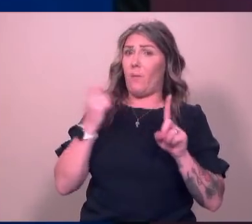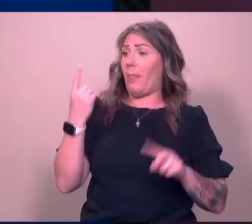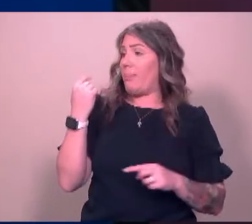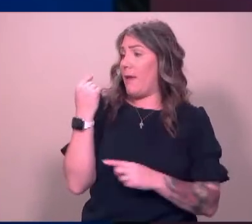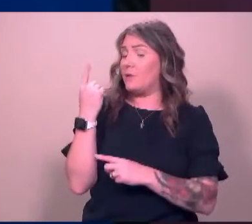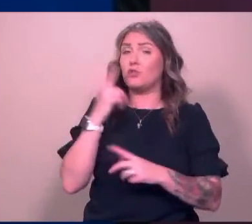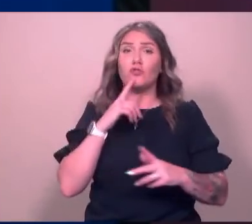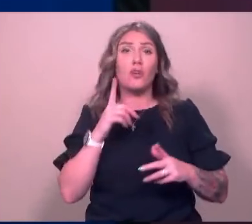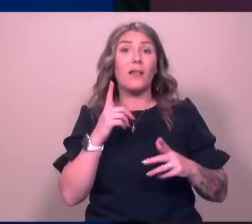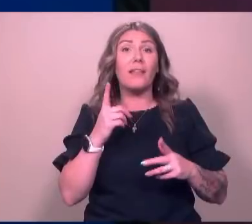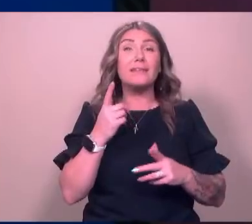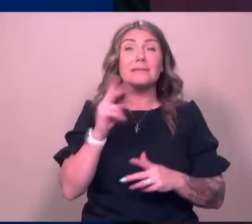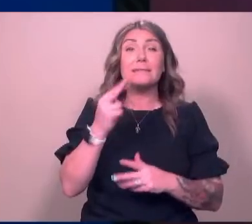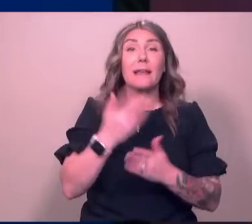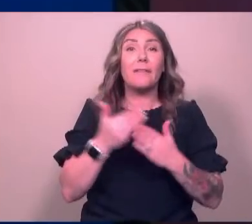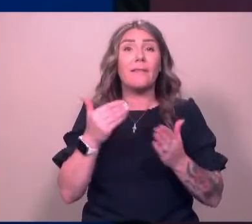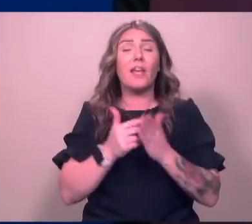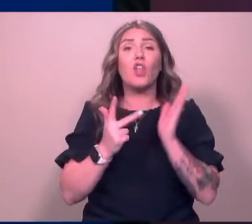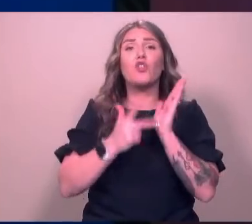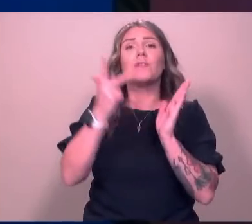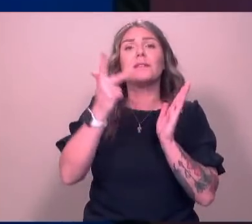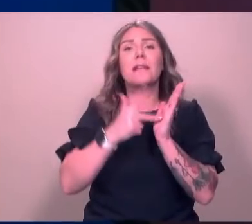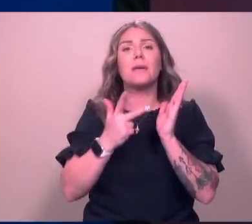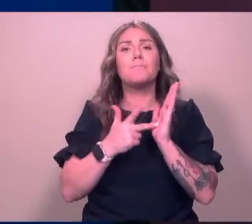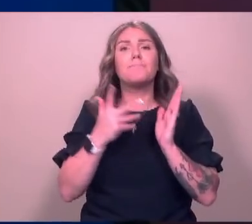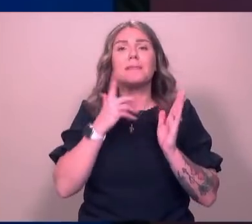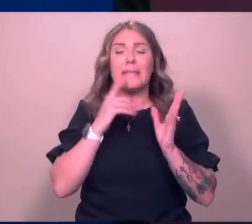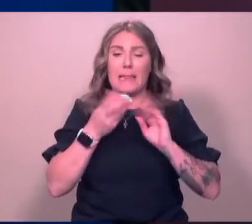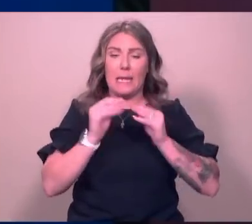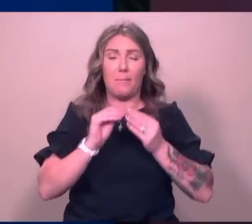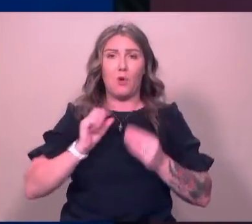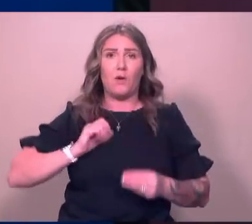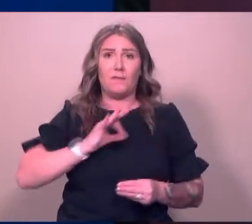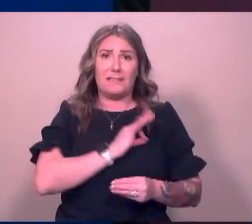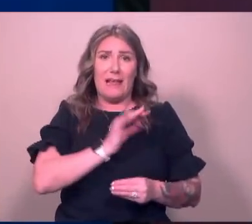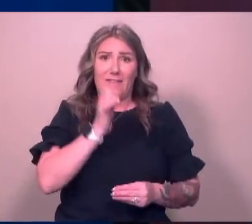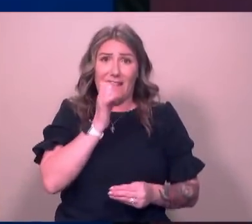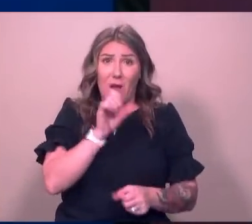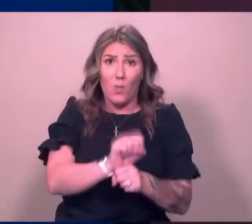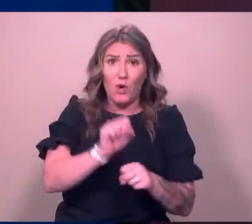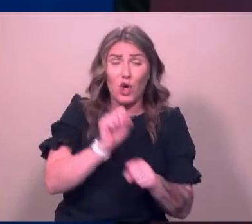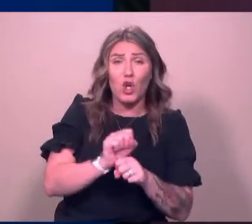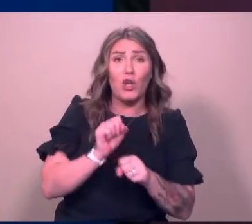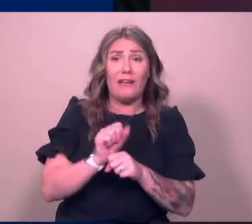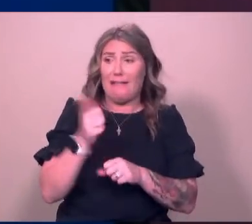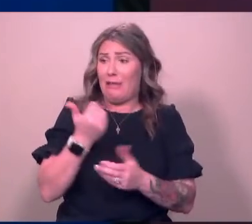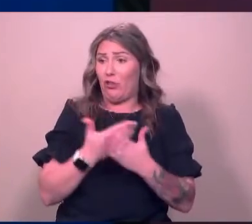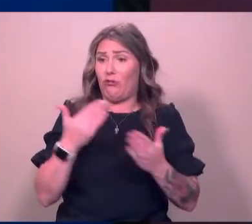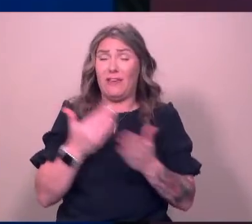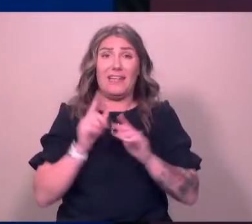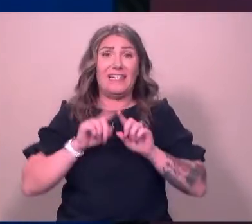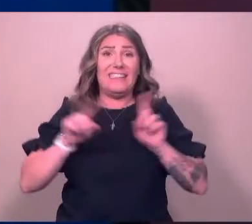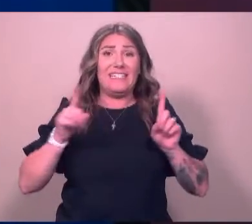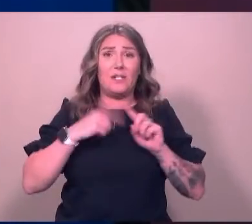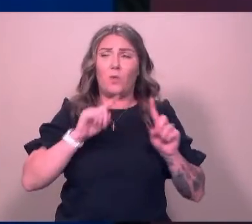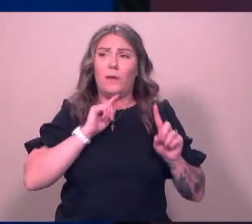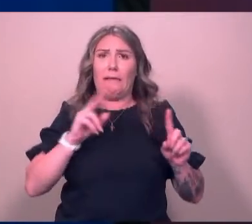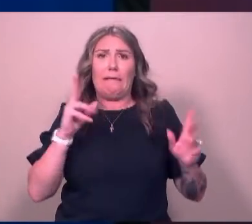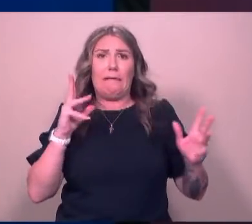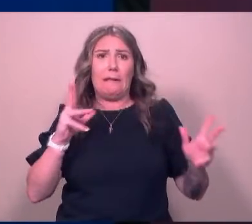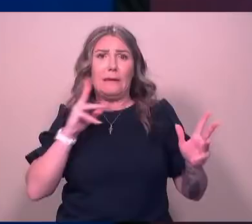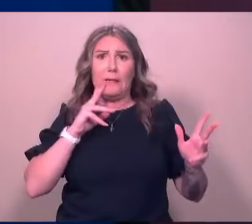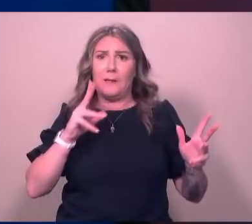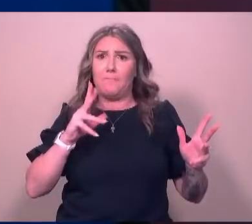that's much different than last year is we have 3 times the number of staff that are out. And so another thing that's different than last year, we looked and we got right